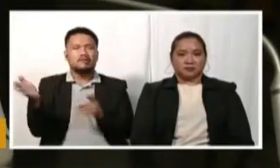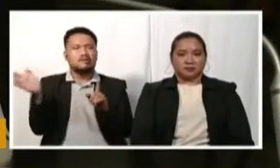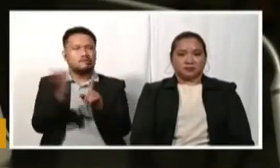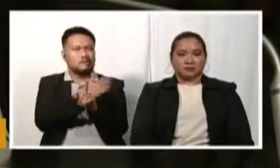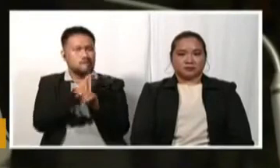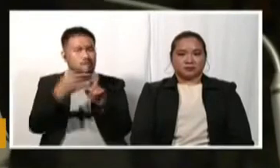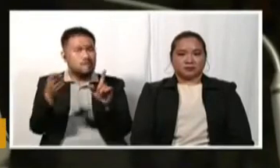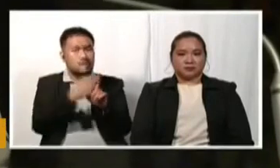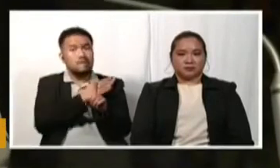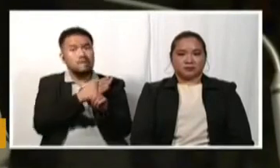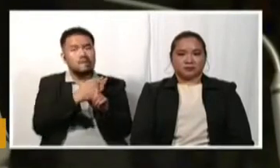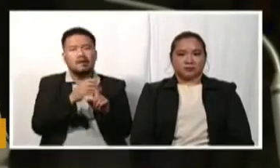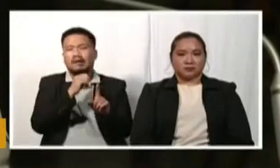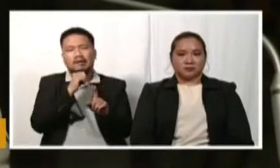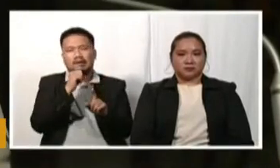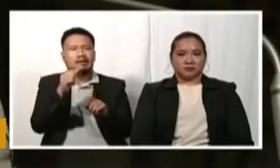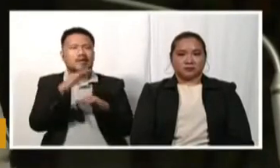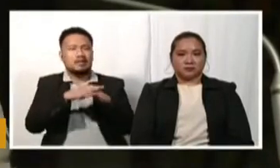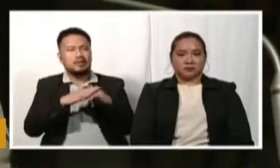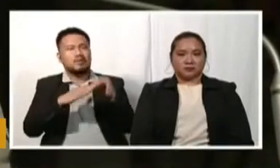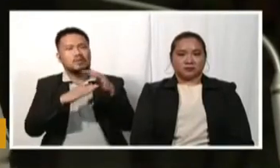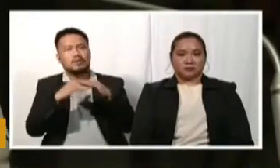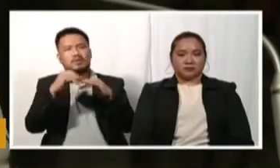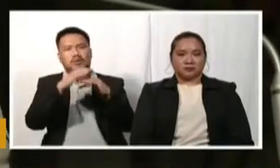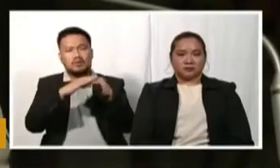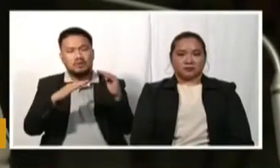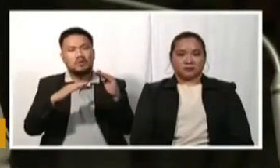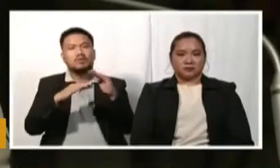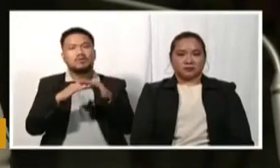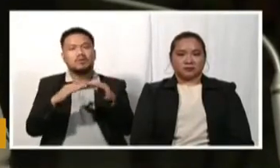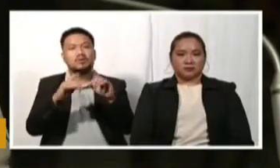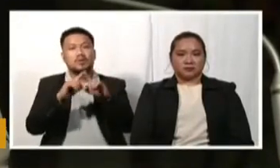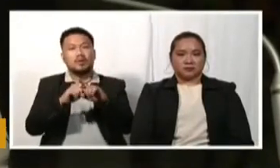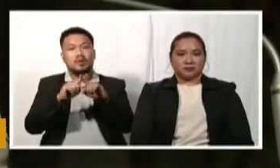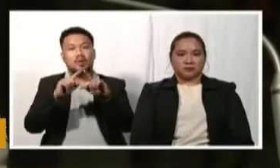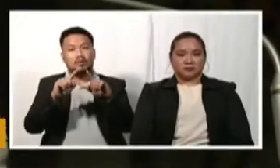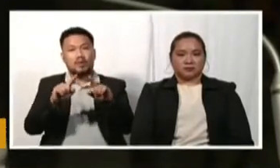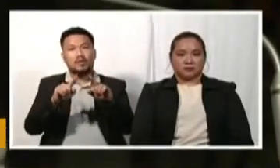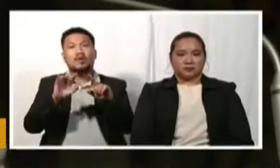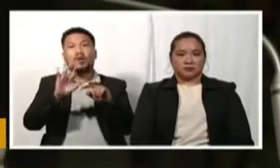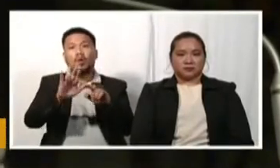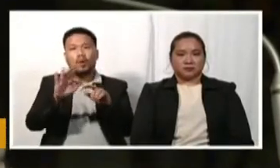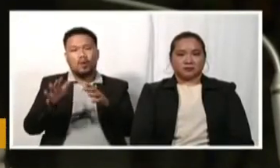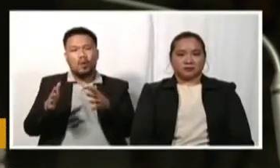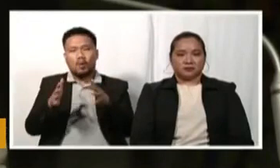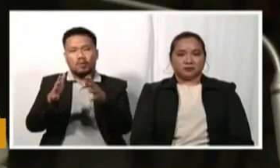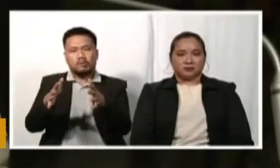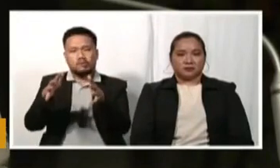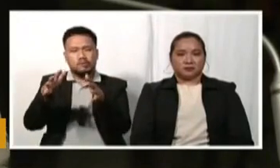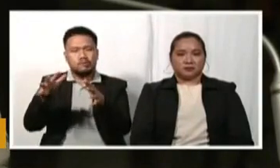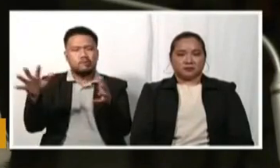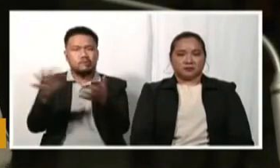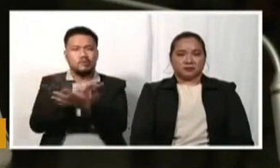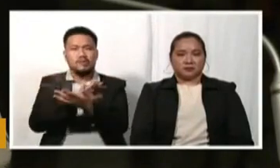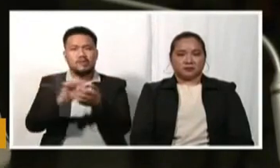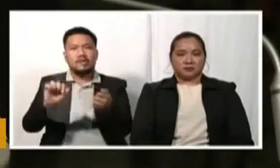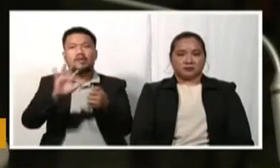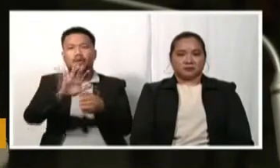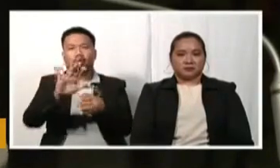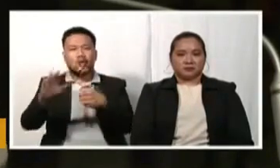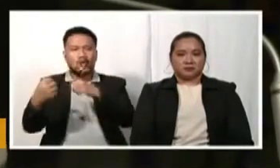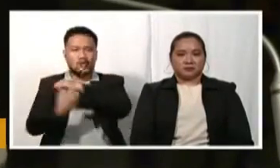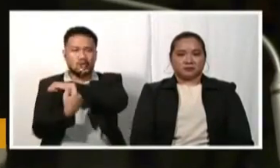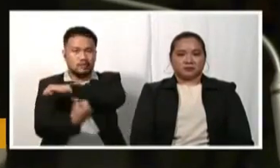storm-battered and unconsoled, I lay your pavements in carnelians and your foundations